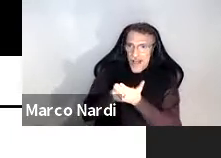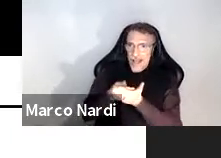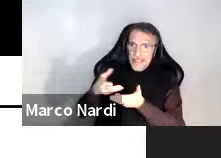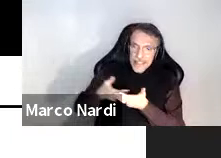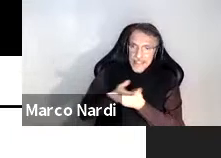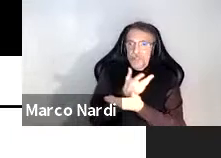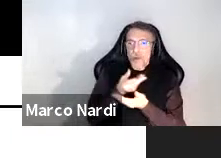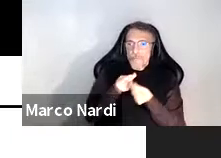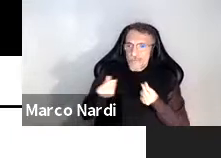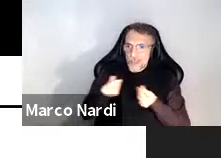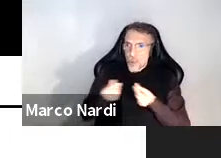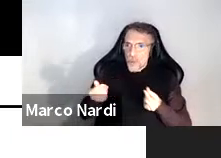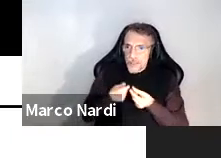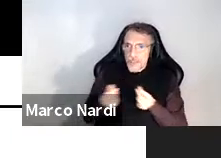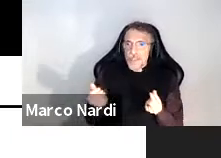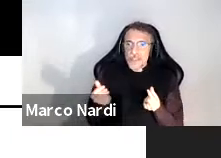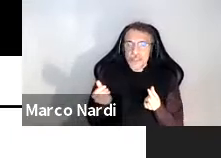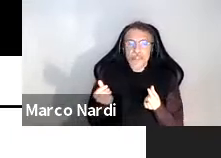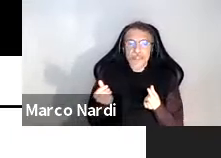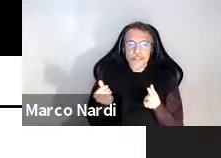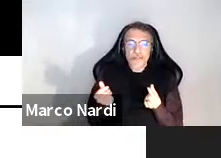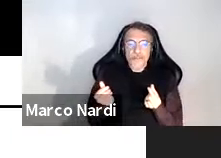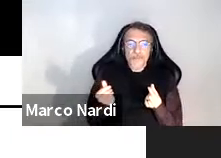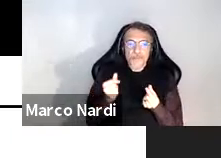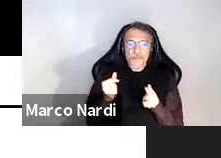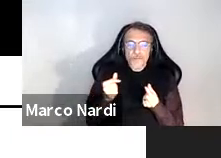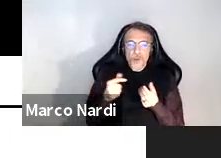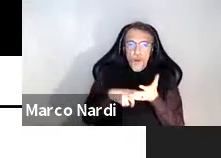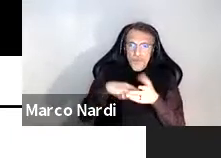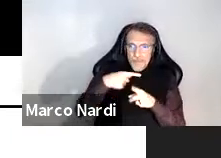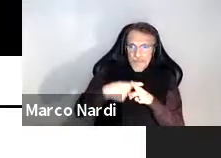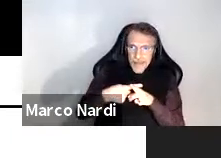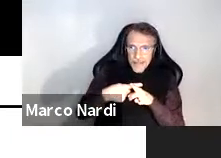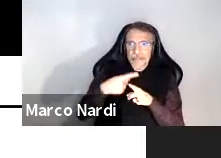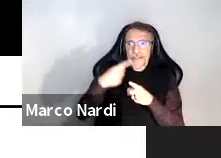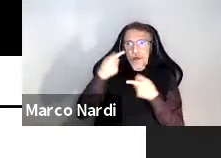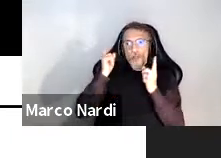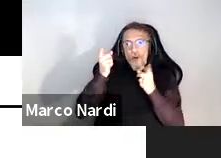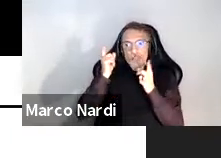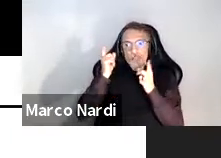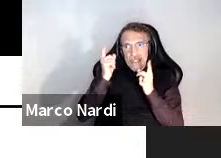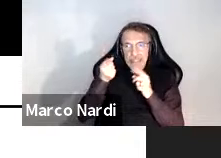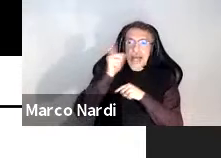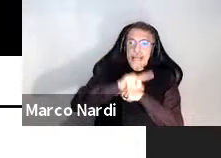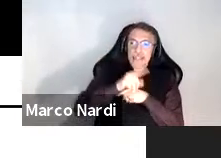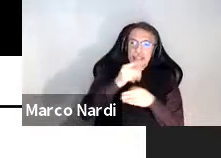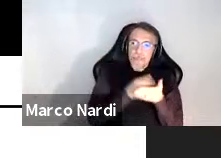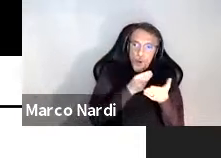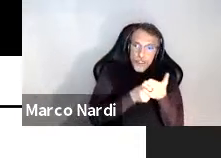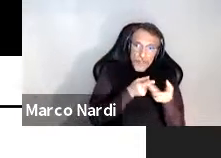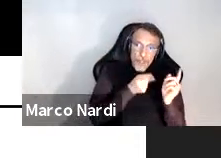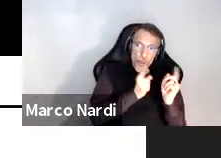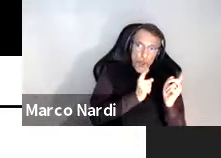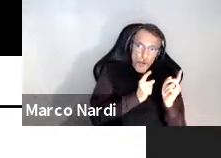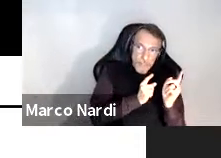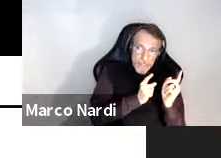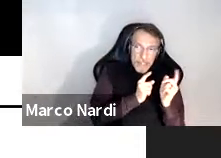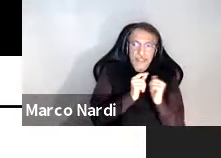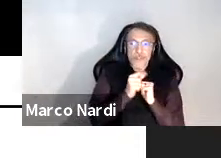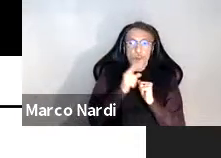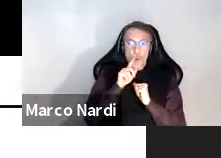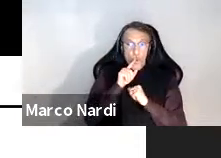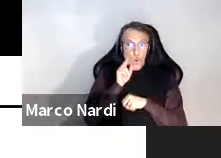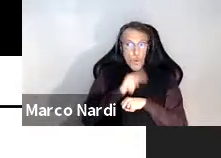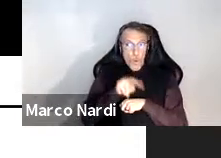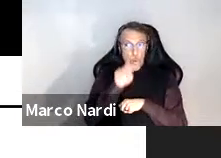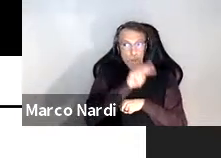of some resources by the fiscal authorities and the monetary authorities. And if you look at the Anglophone